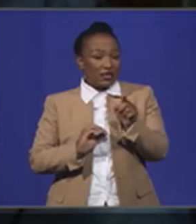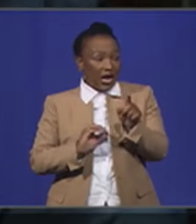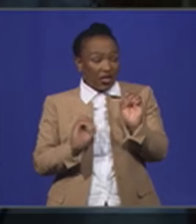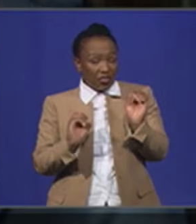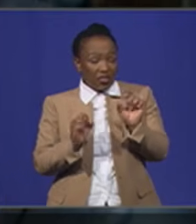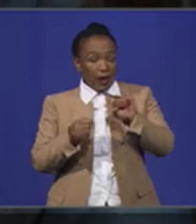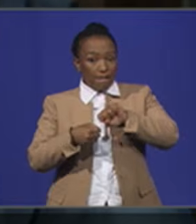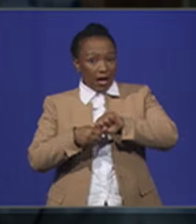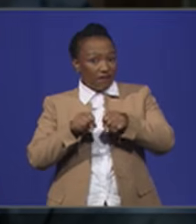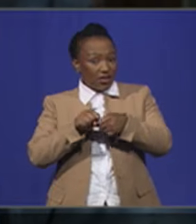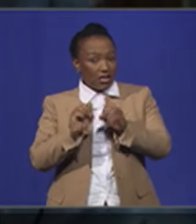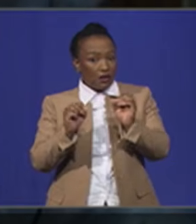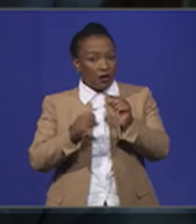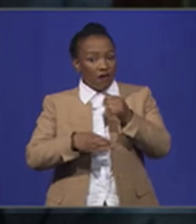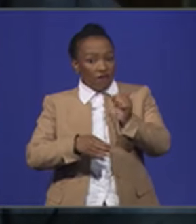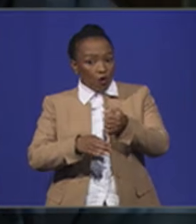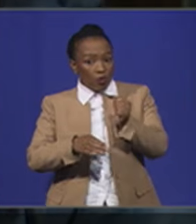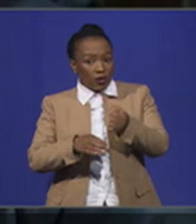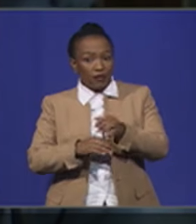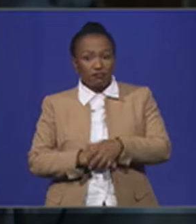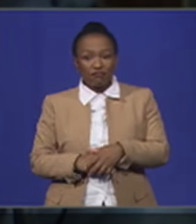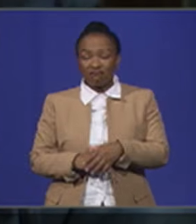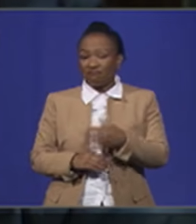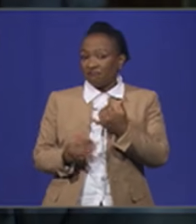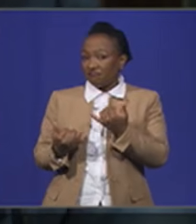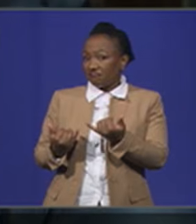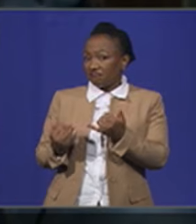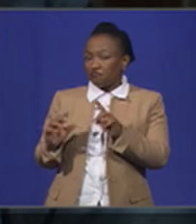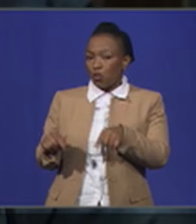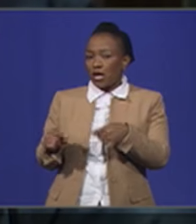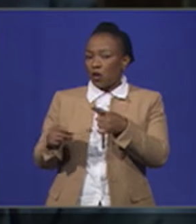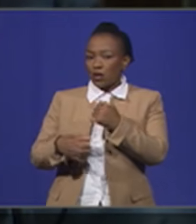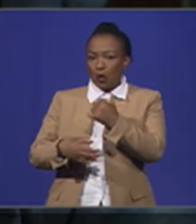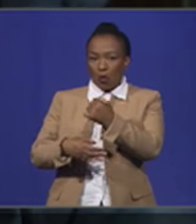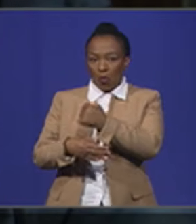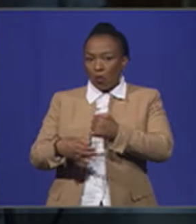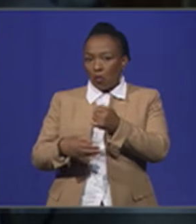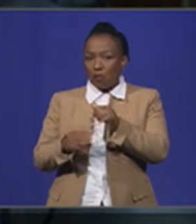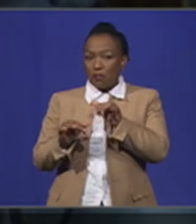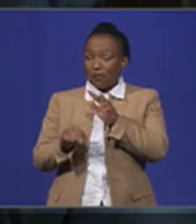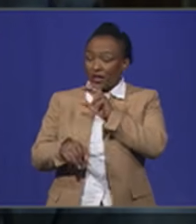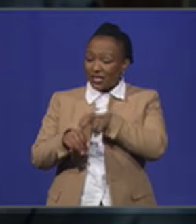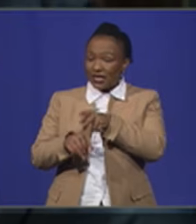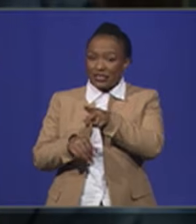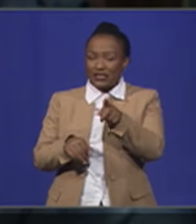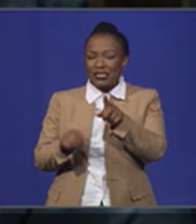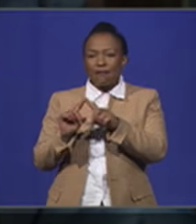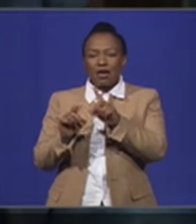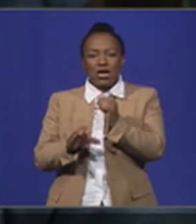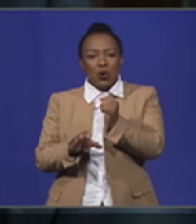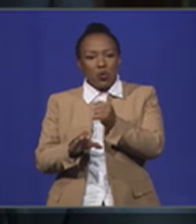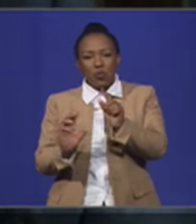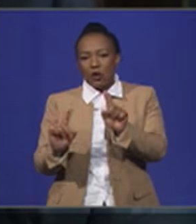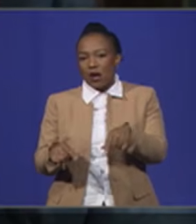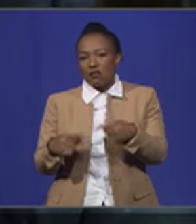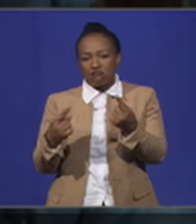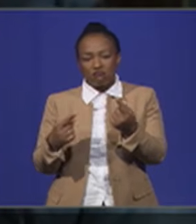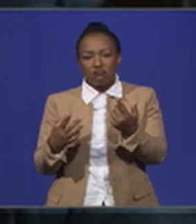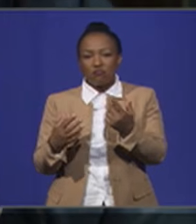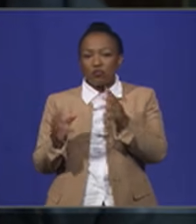now, we are not going to cook and provide the meals for the needy people. So this thing is going to affect really not only